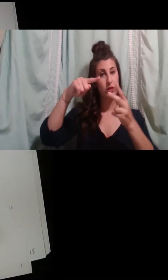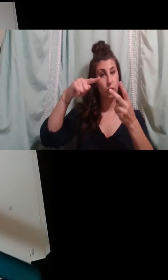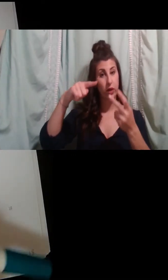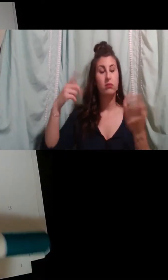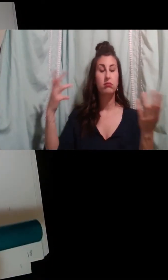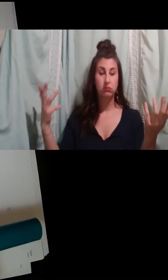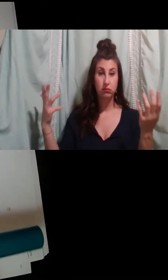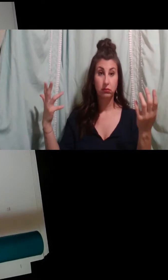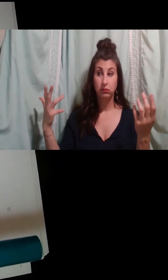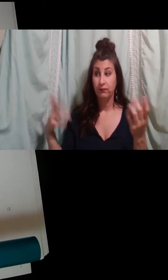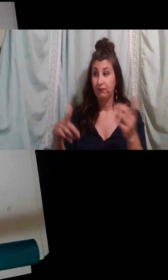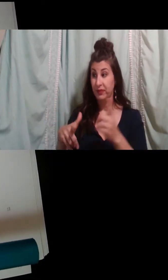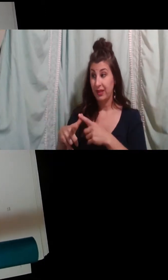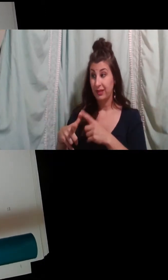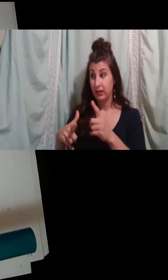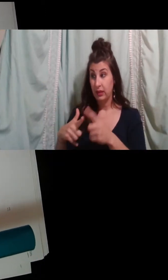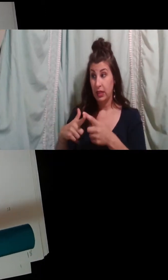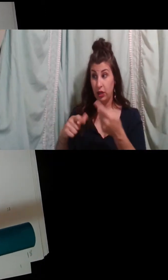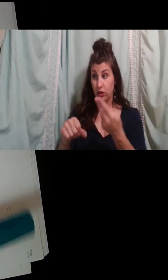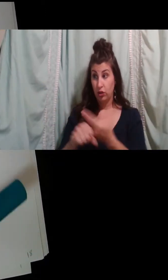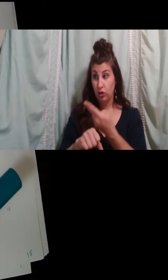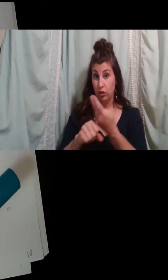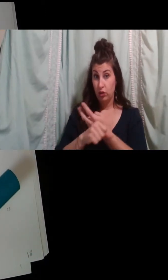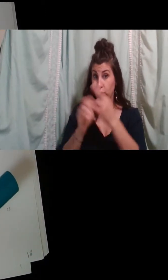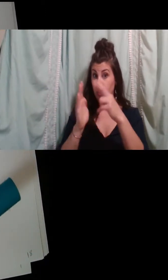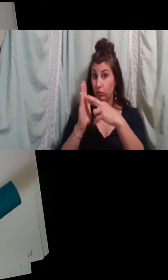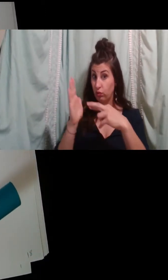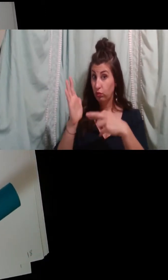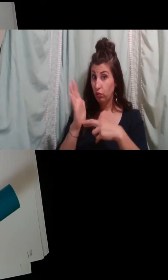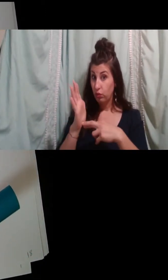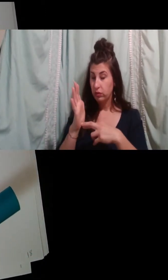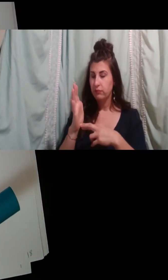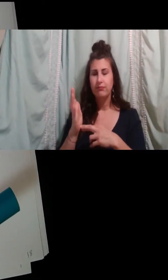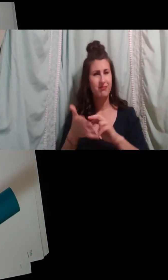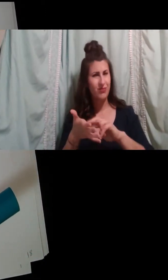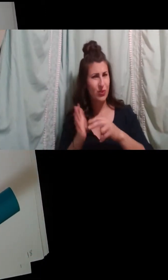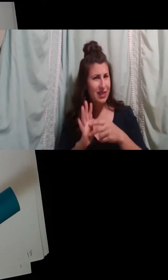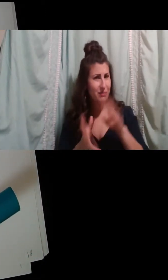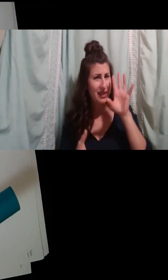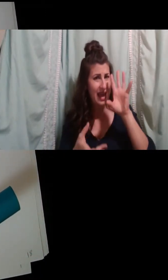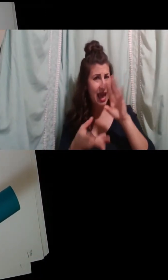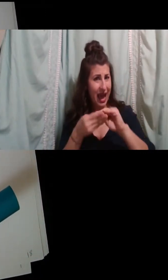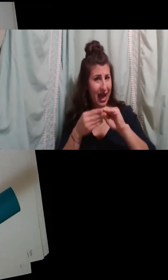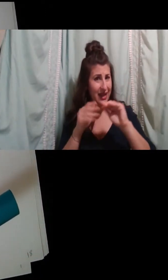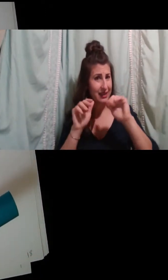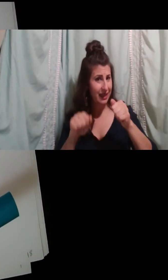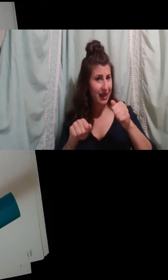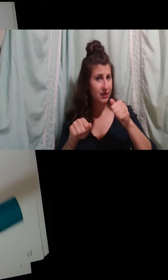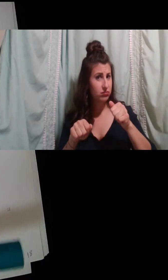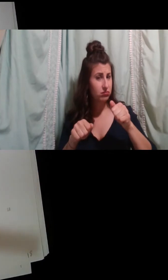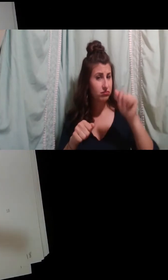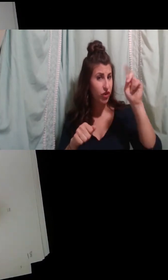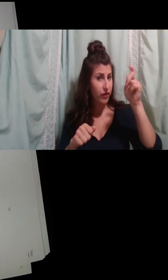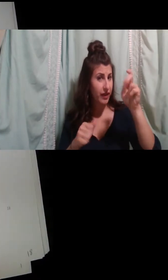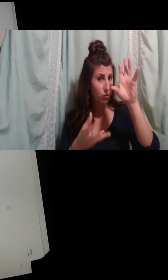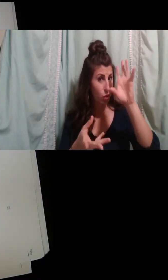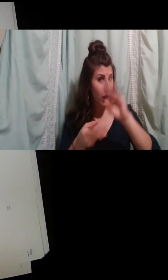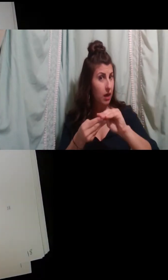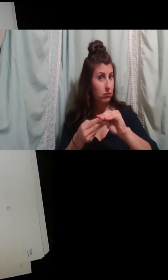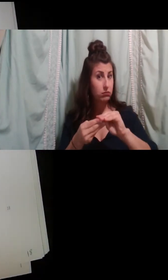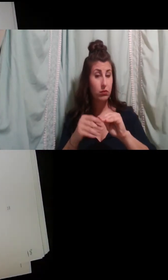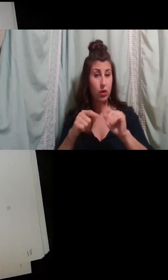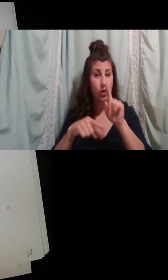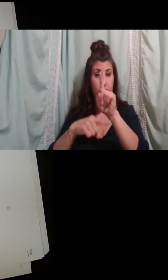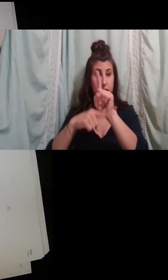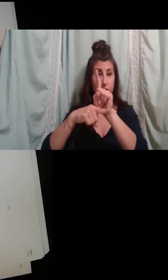4 squared. All right, and then use rules. Rules means now I can add those exponents. So